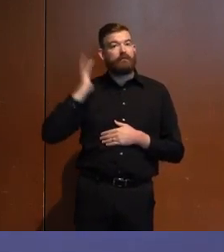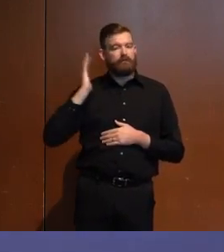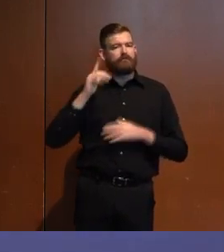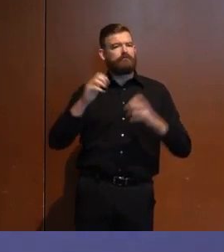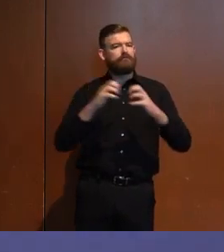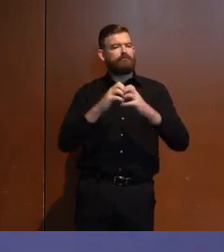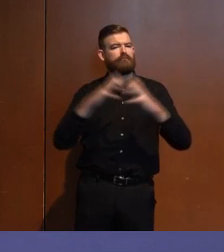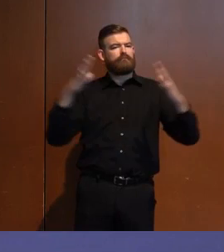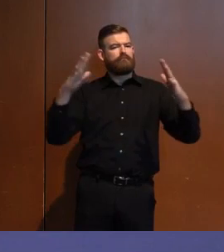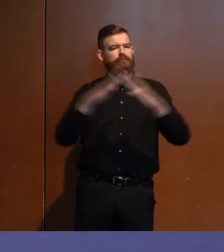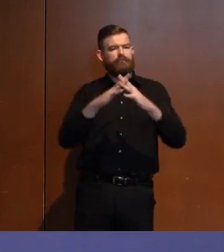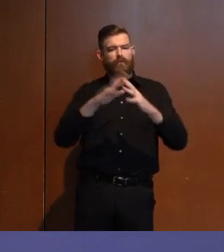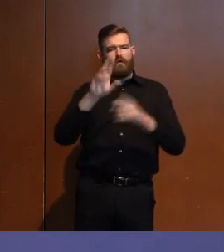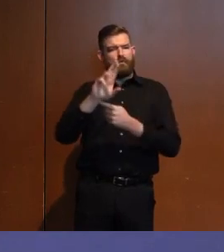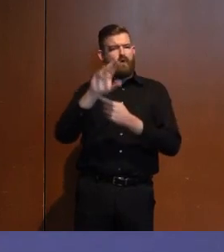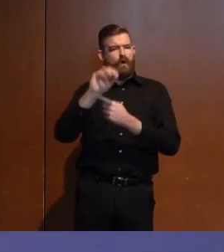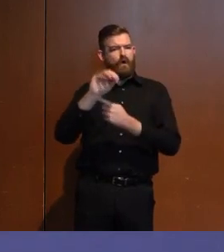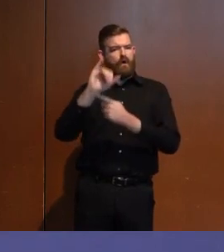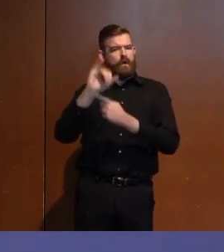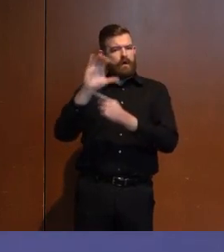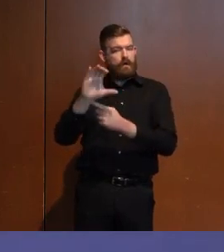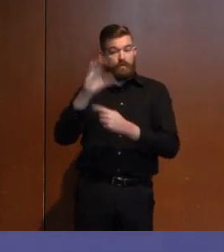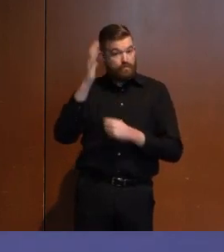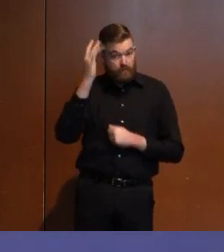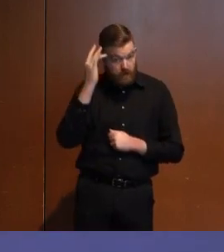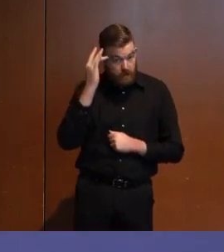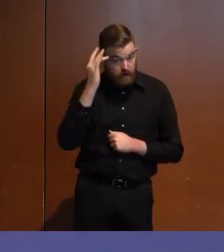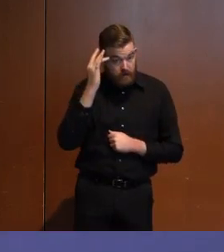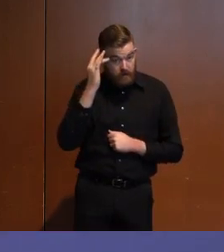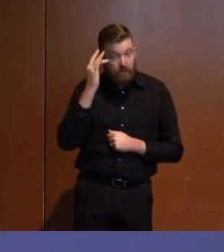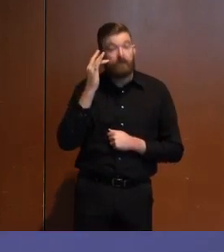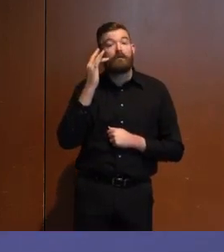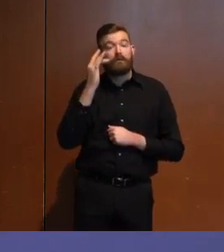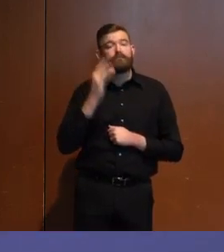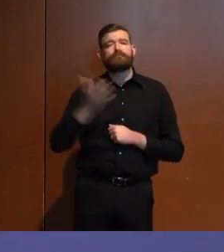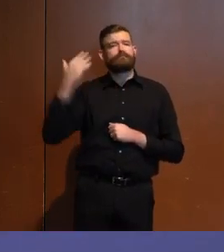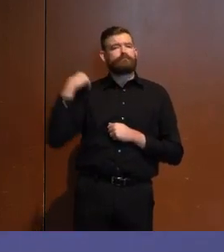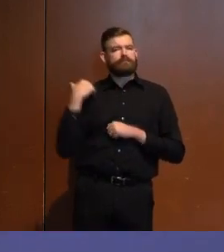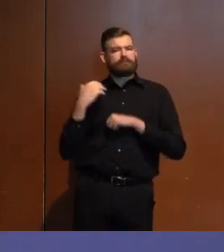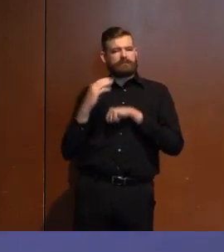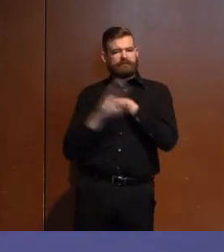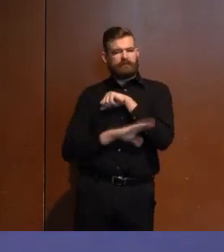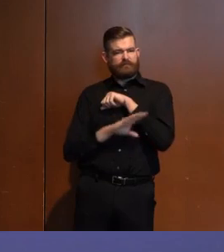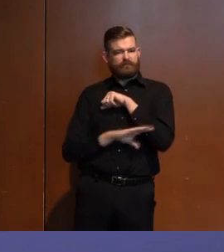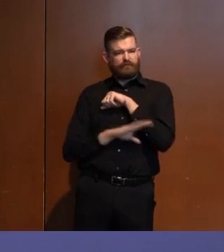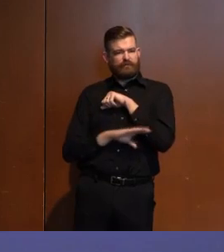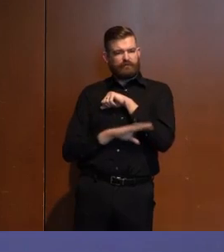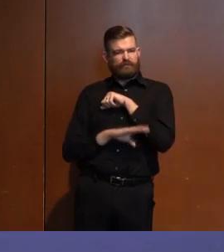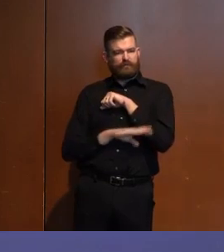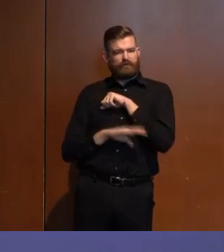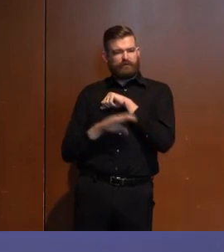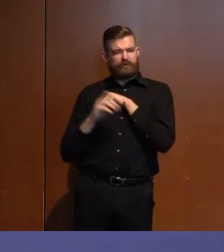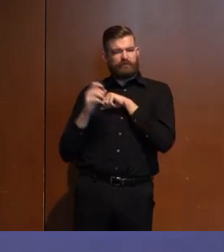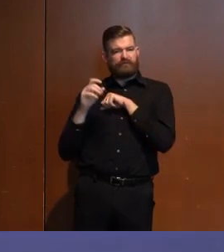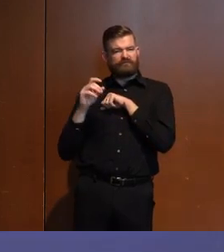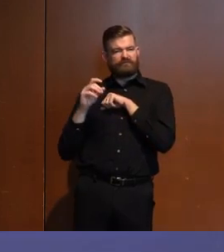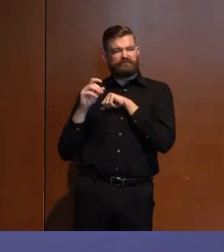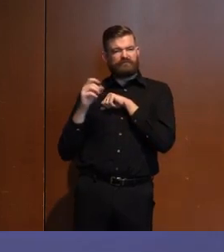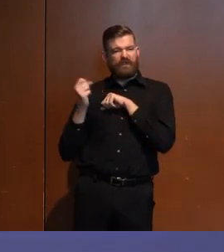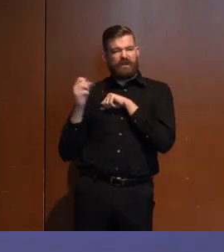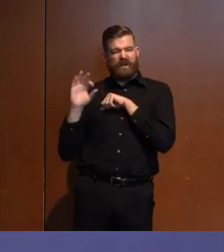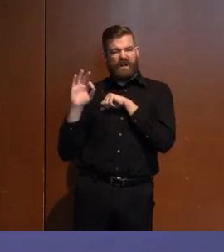Jersey at least, from the 9/11 Commission report, which was, as we all know, co-chaired by Governor Tom Kean. The ROC